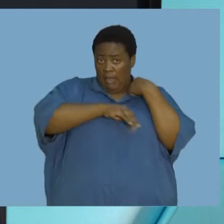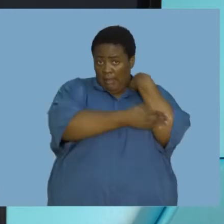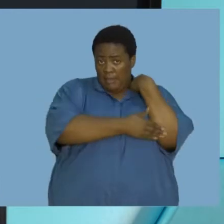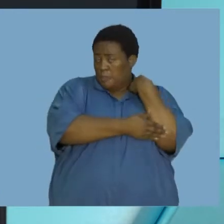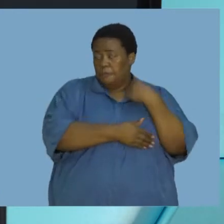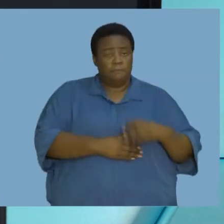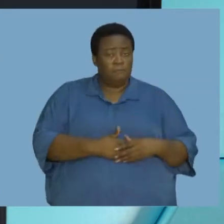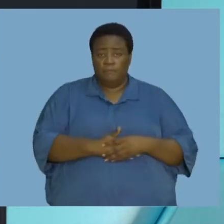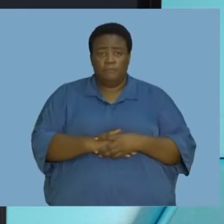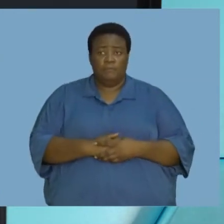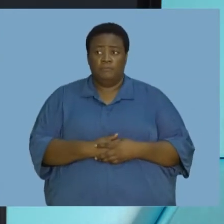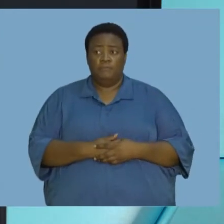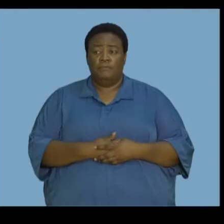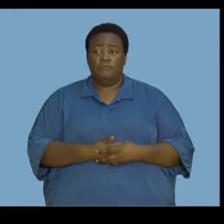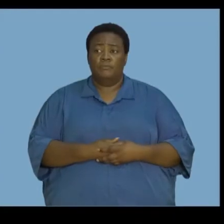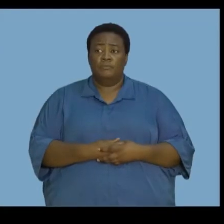in our country.